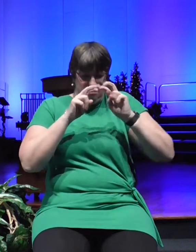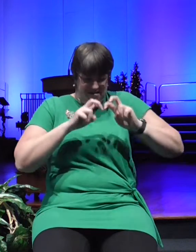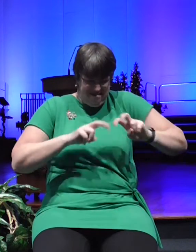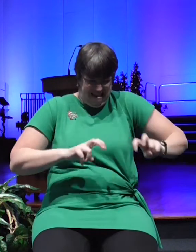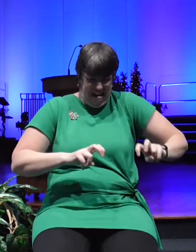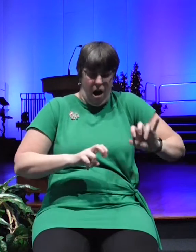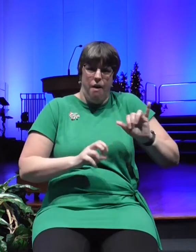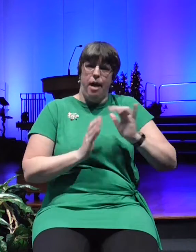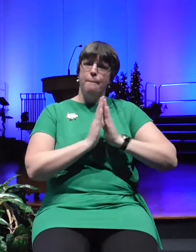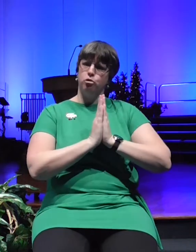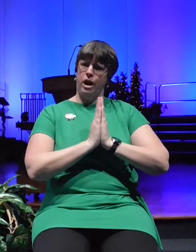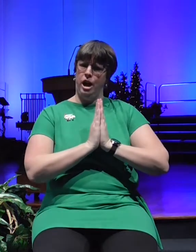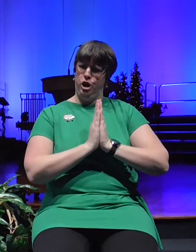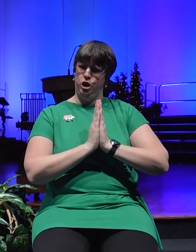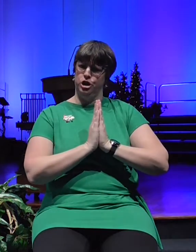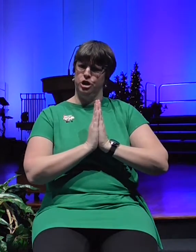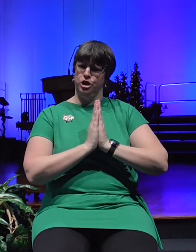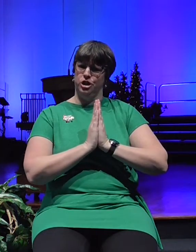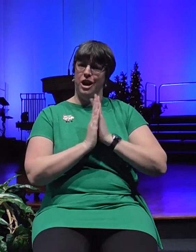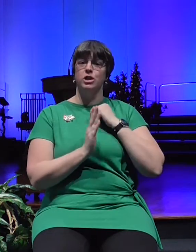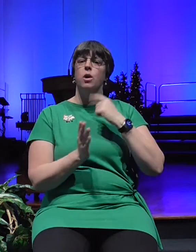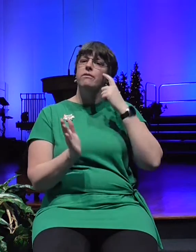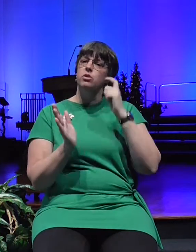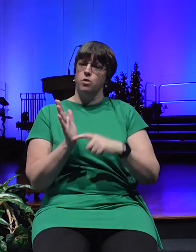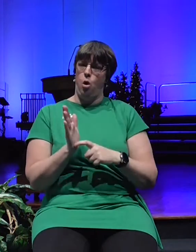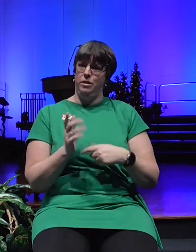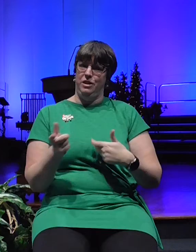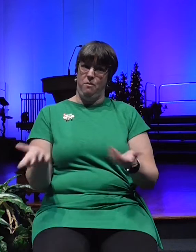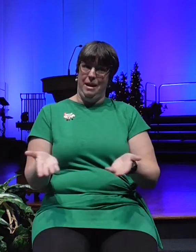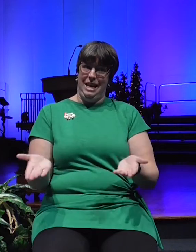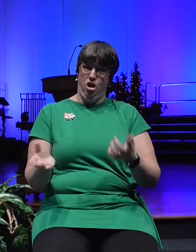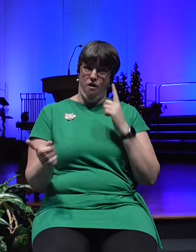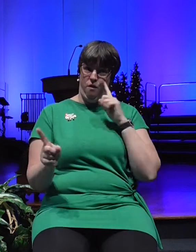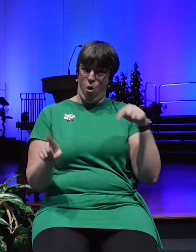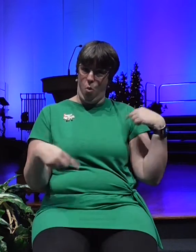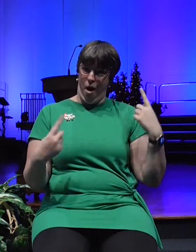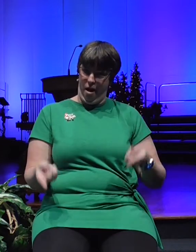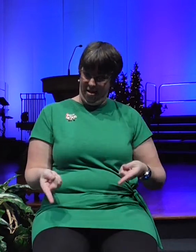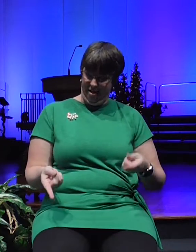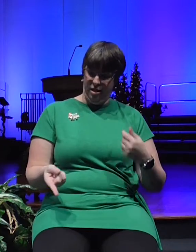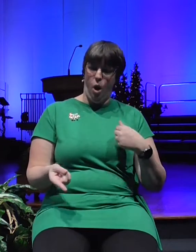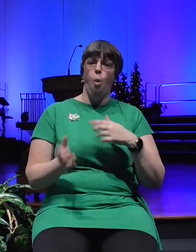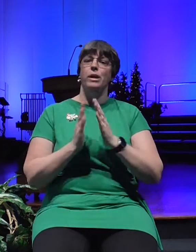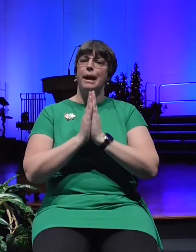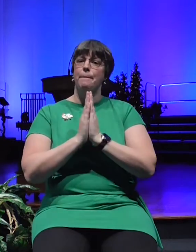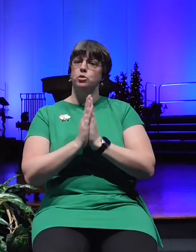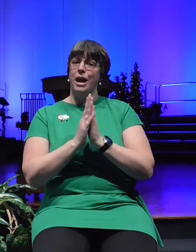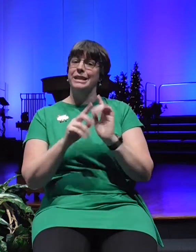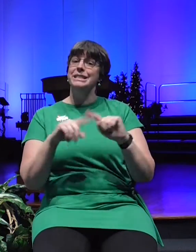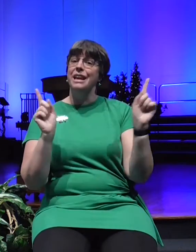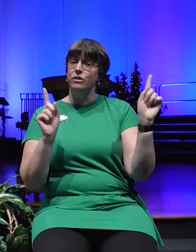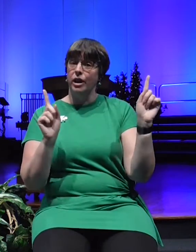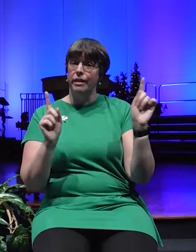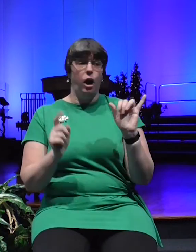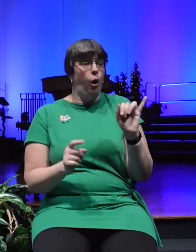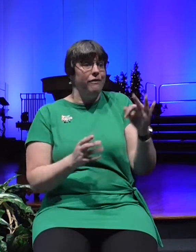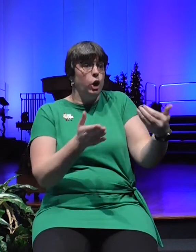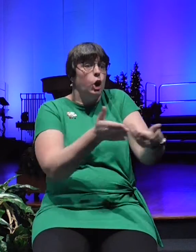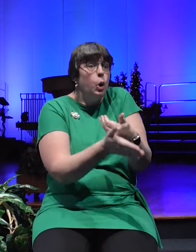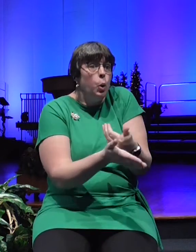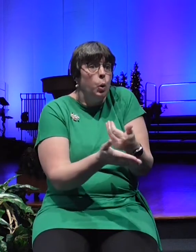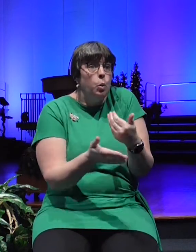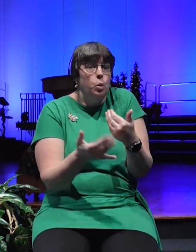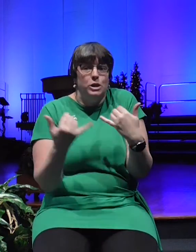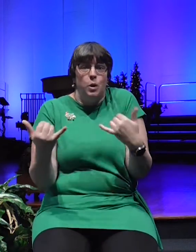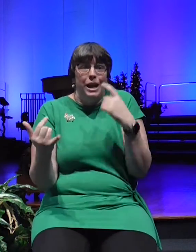that prayerful stance. You may have noticed if you've been around here for a while, that we pray a little differently. Or even if you're brand new today,